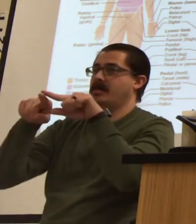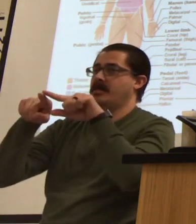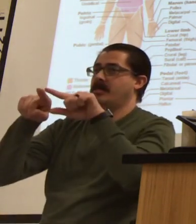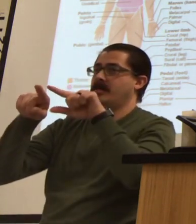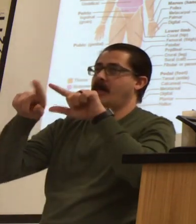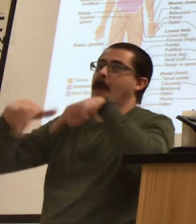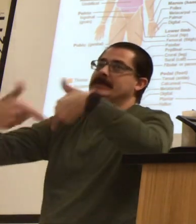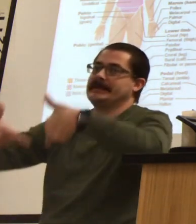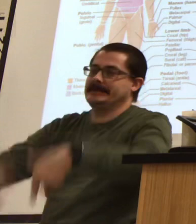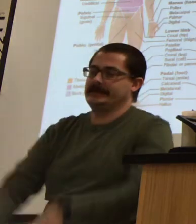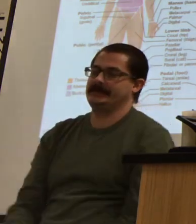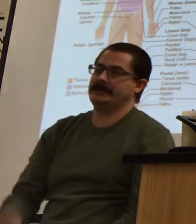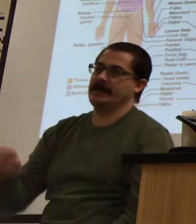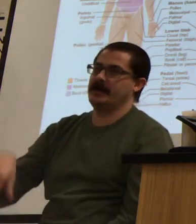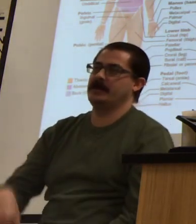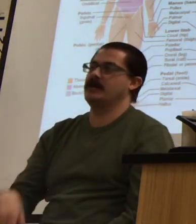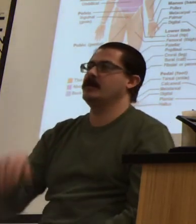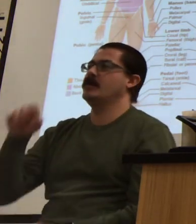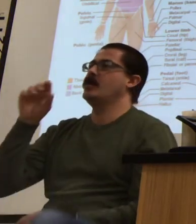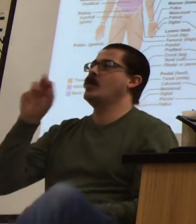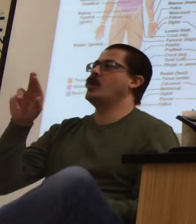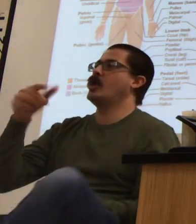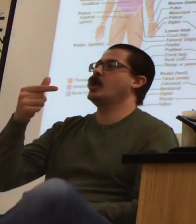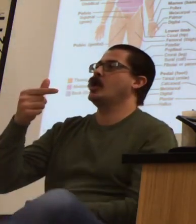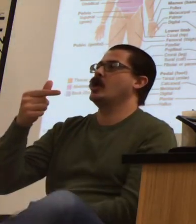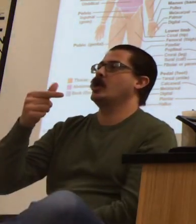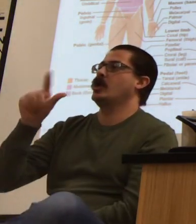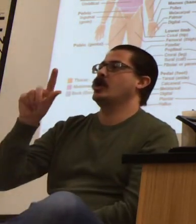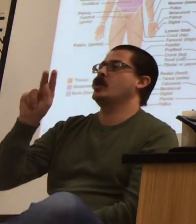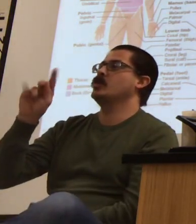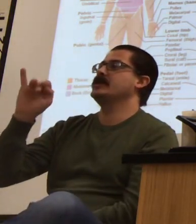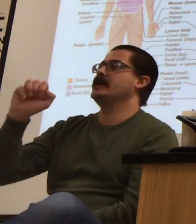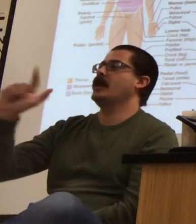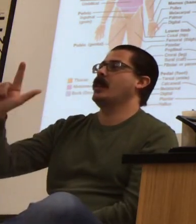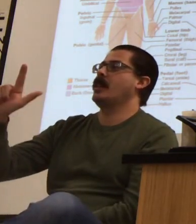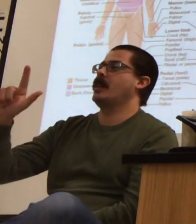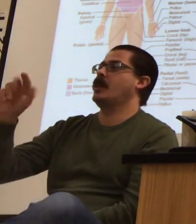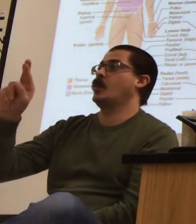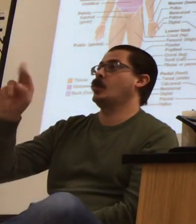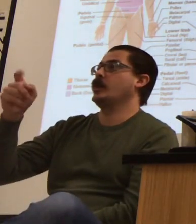the buttocks or gluteal region.